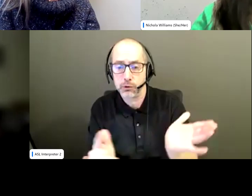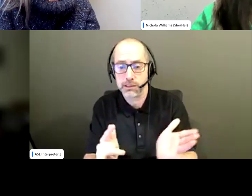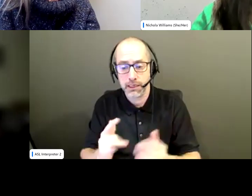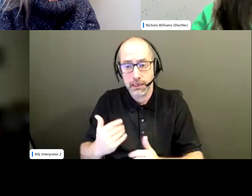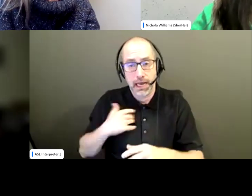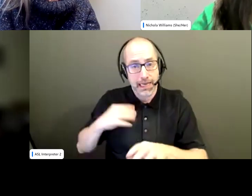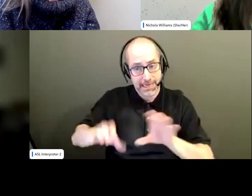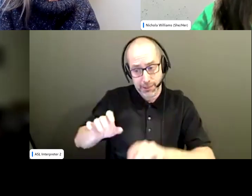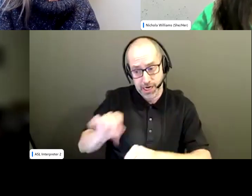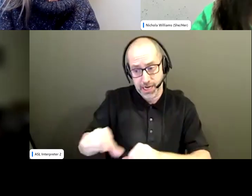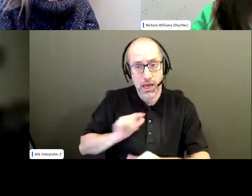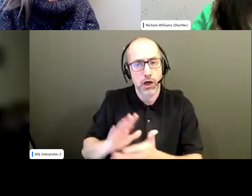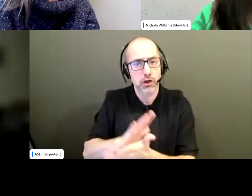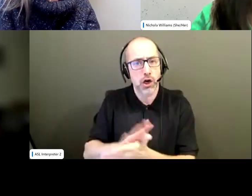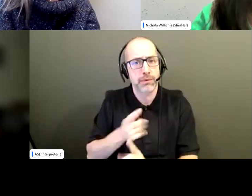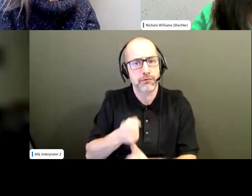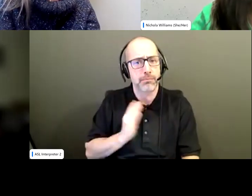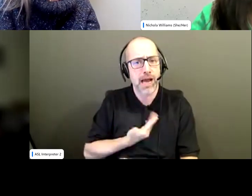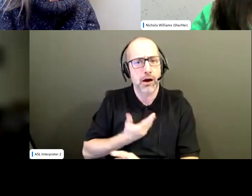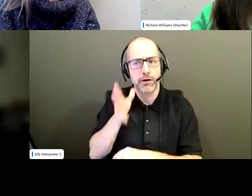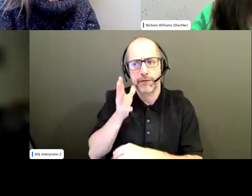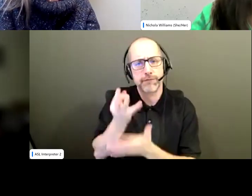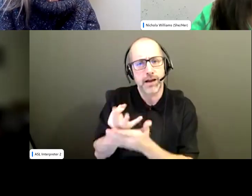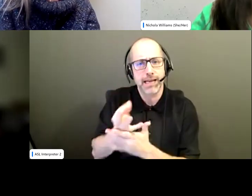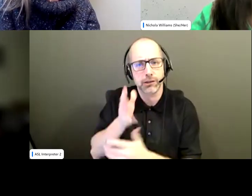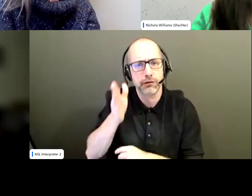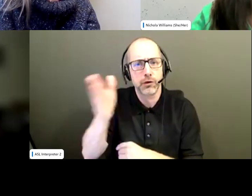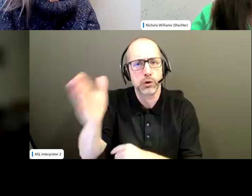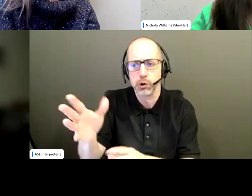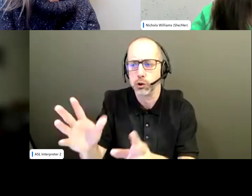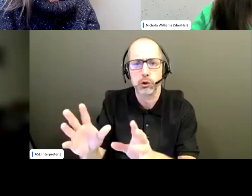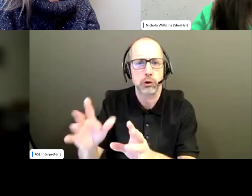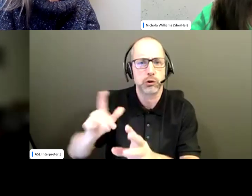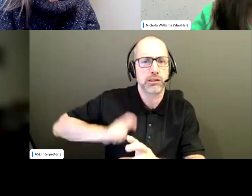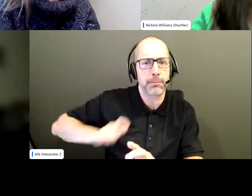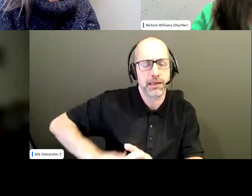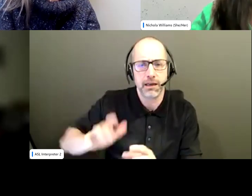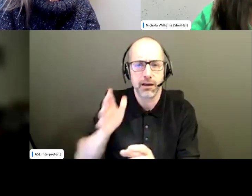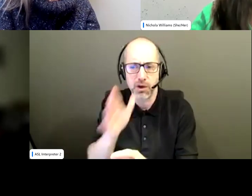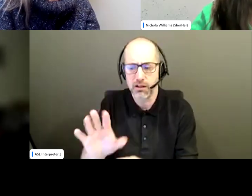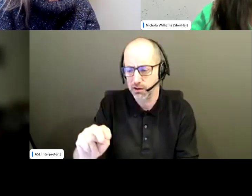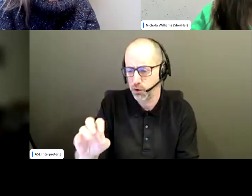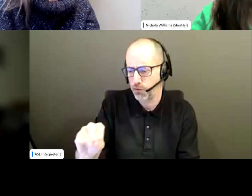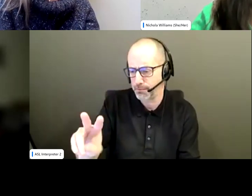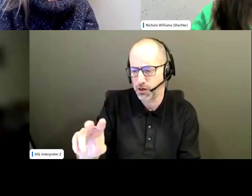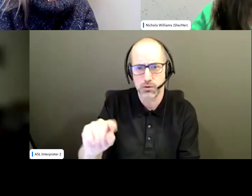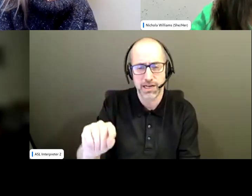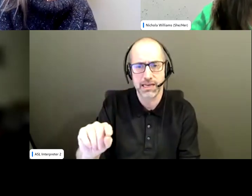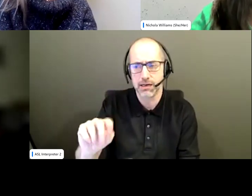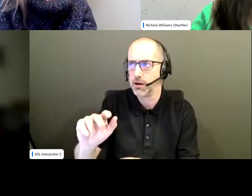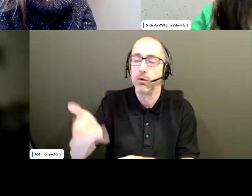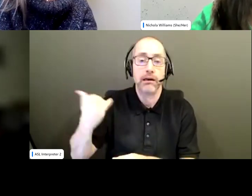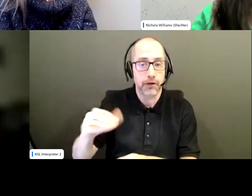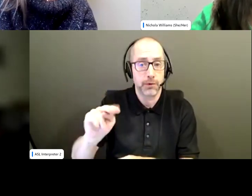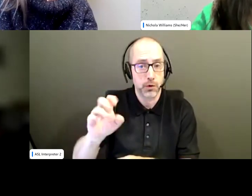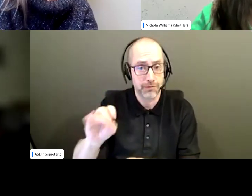from our Financial Future Summit that we held in November of 2023 where representatives from all across from